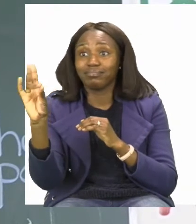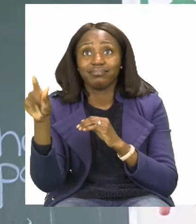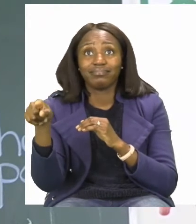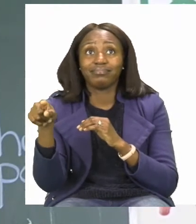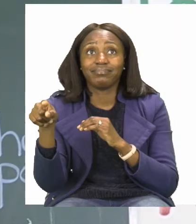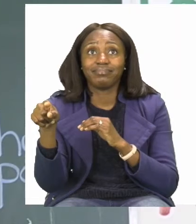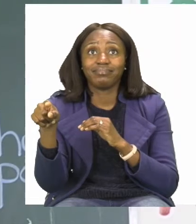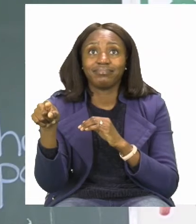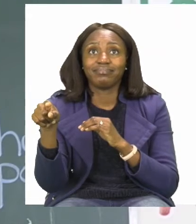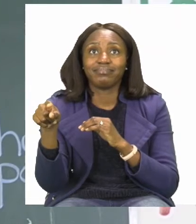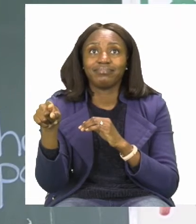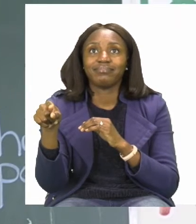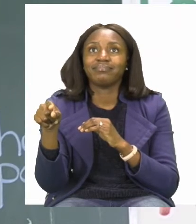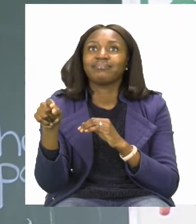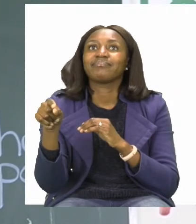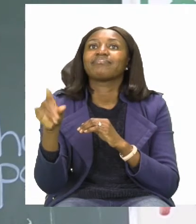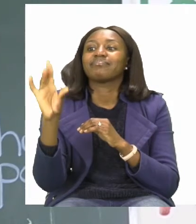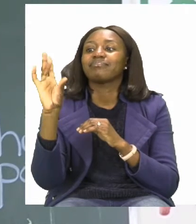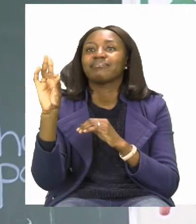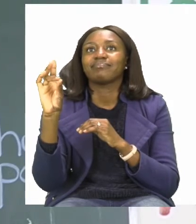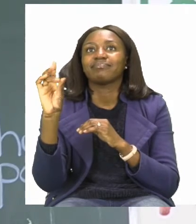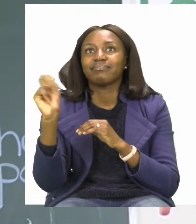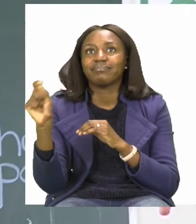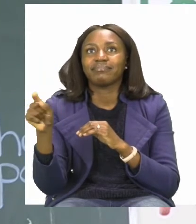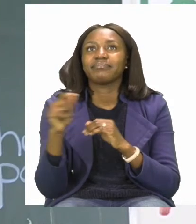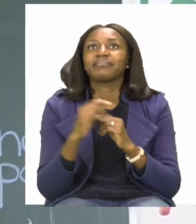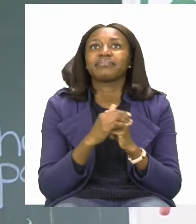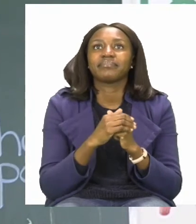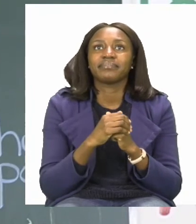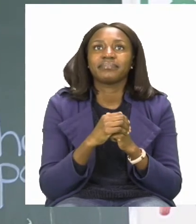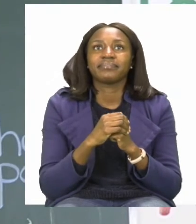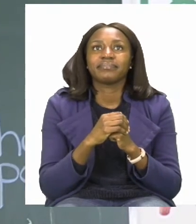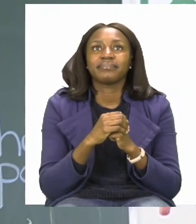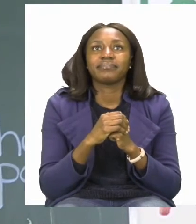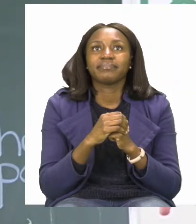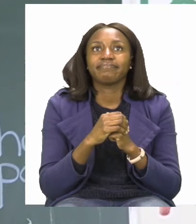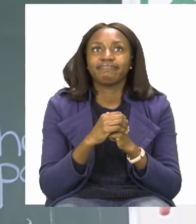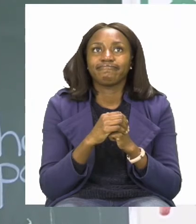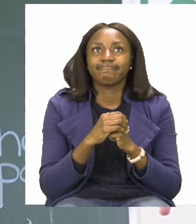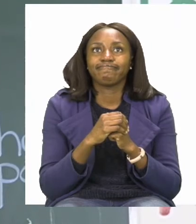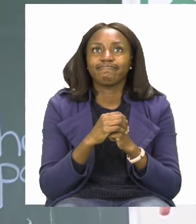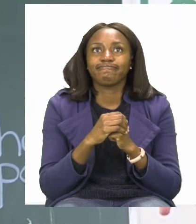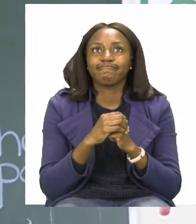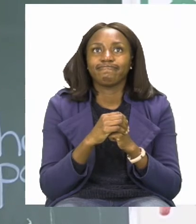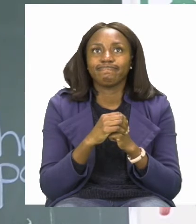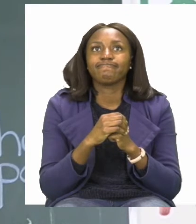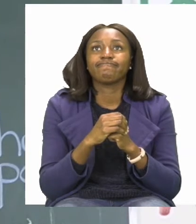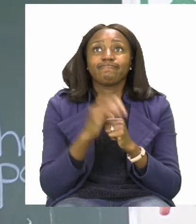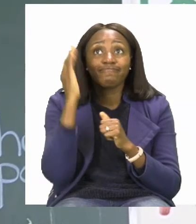are one single digit. So this is easy. We just write 7. Now we know